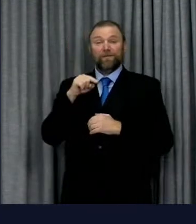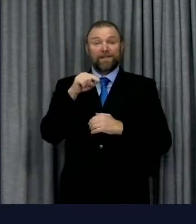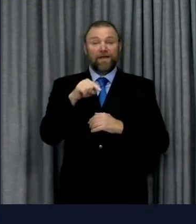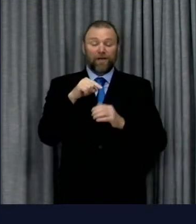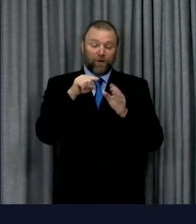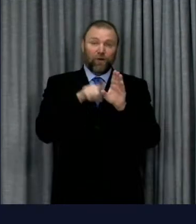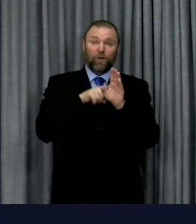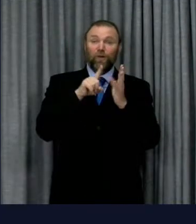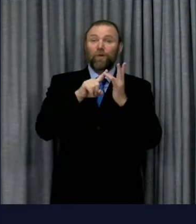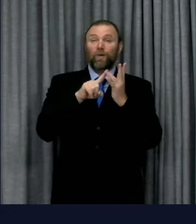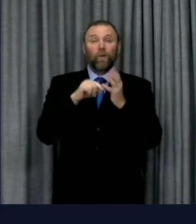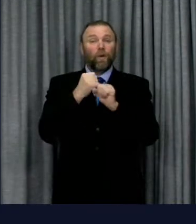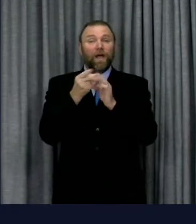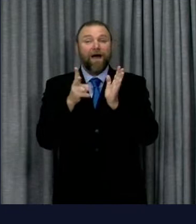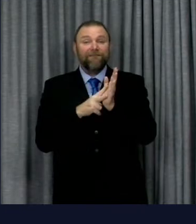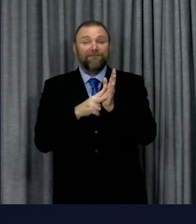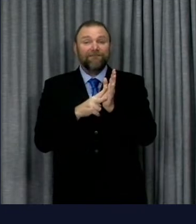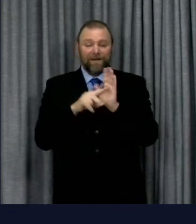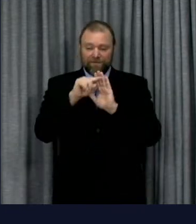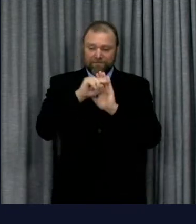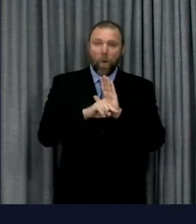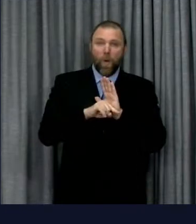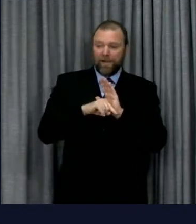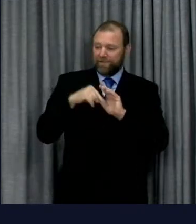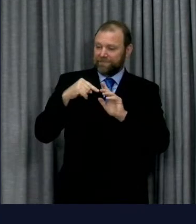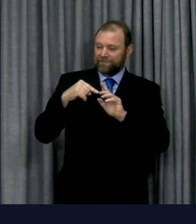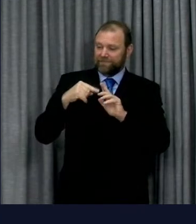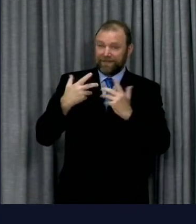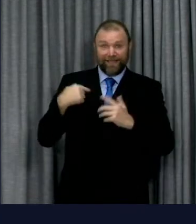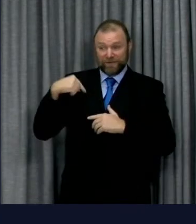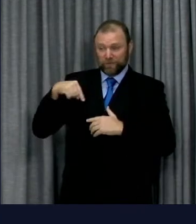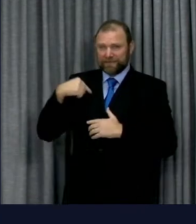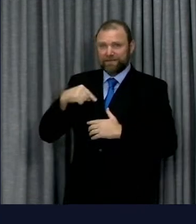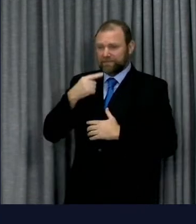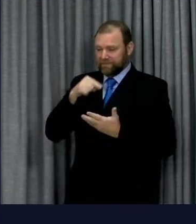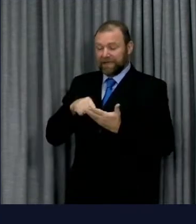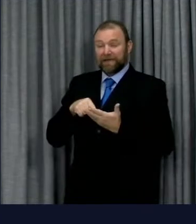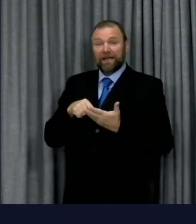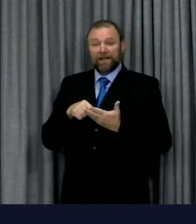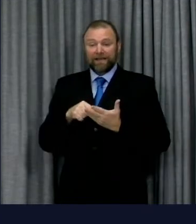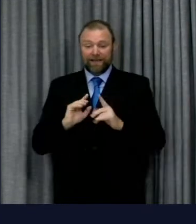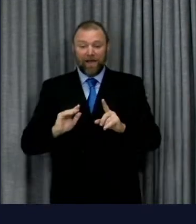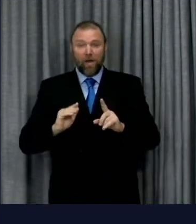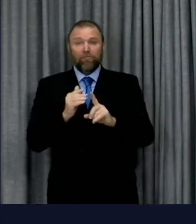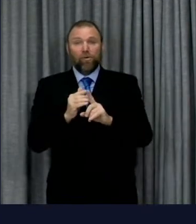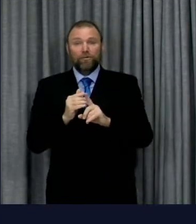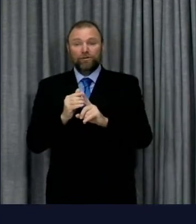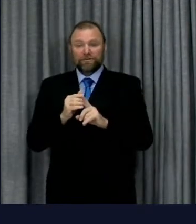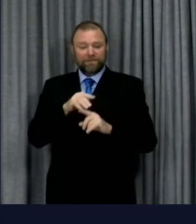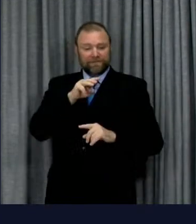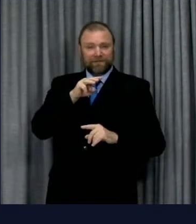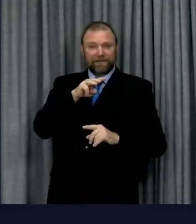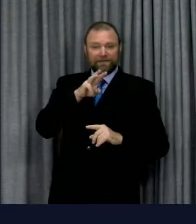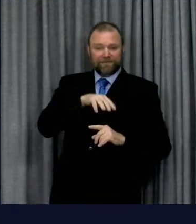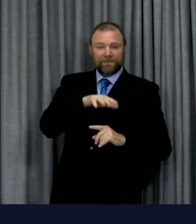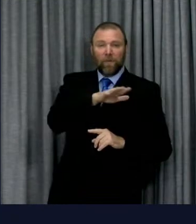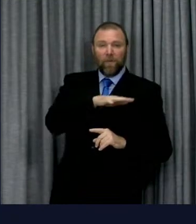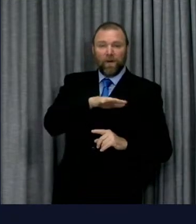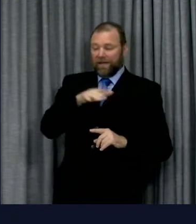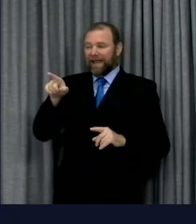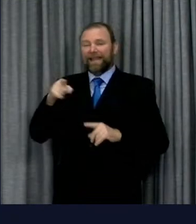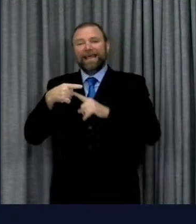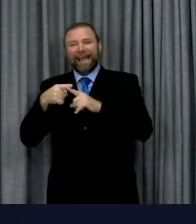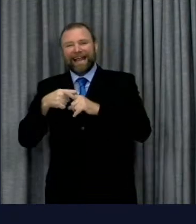in England believe that the approach taken in Wales was to be preferred than there were people in England who preferred